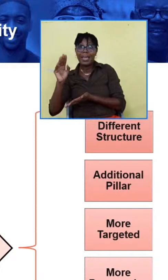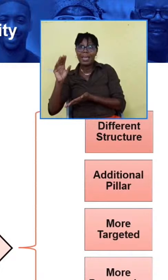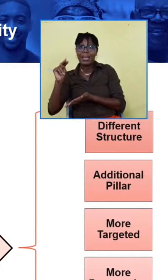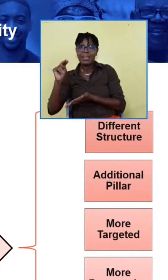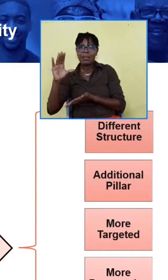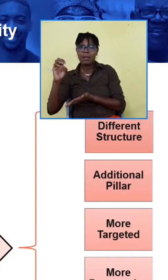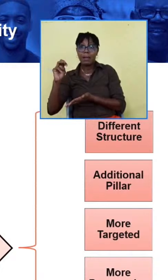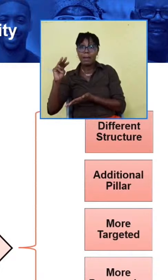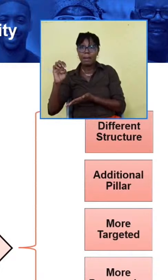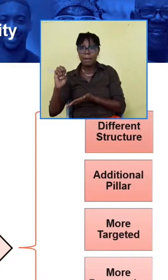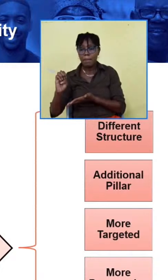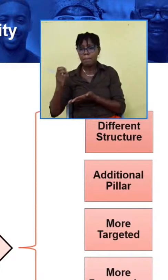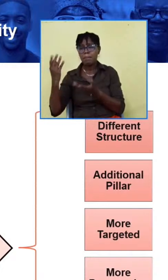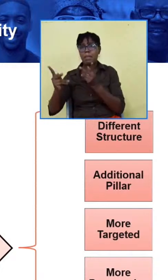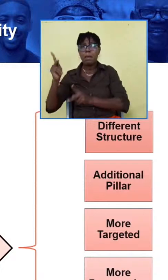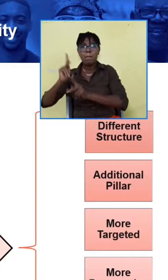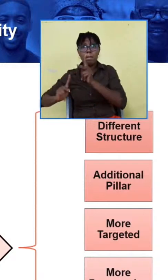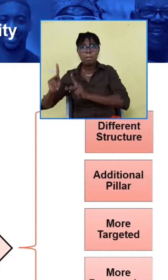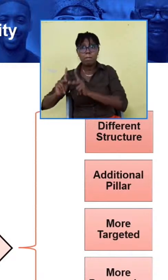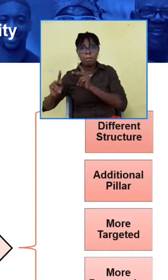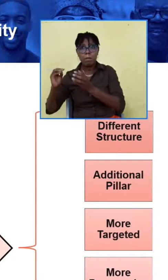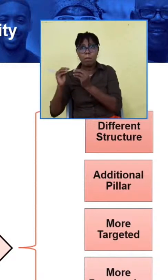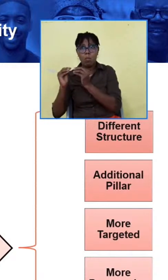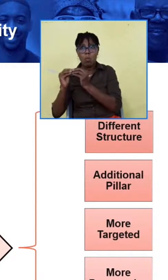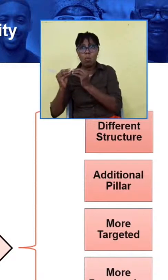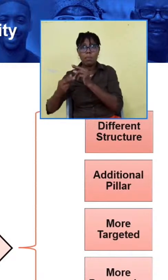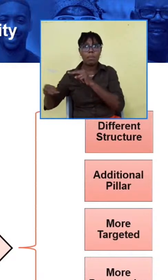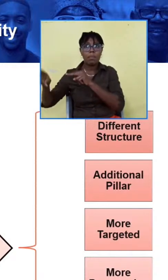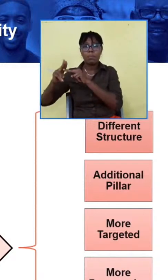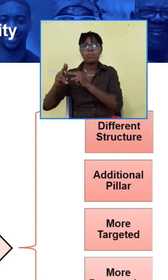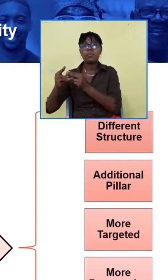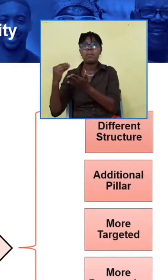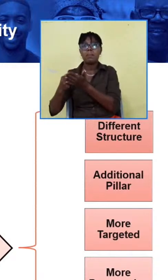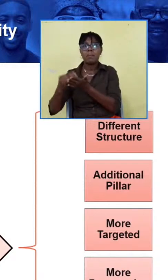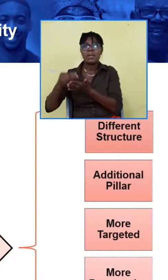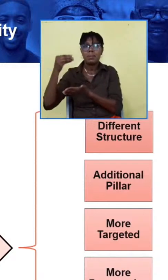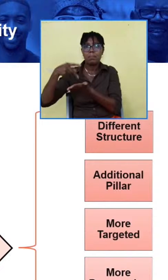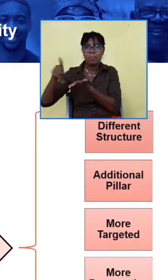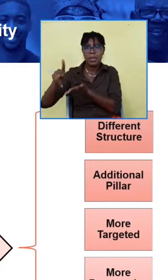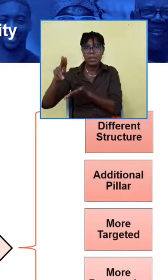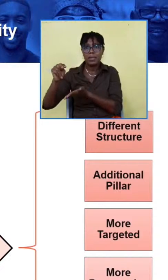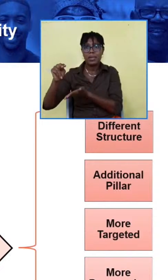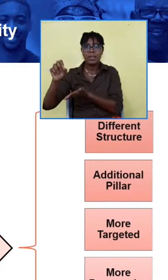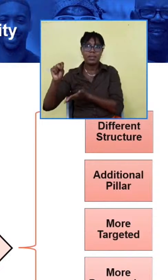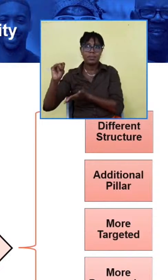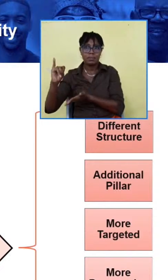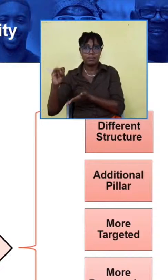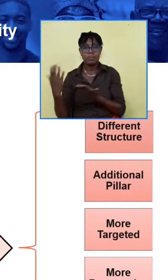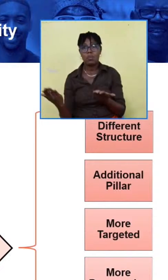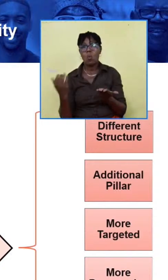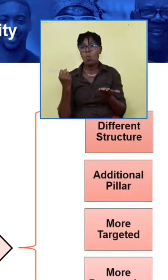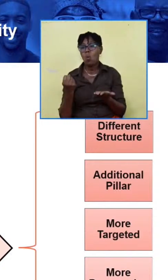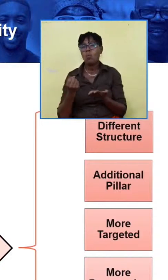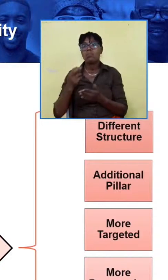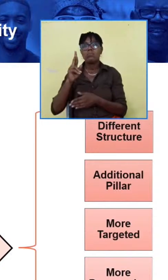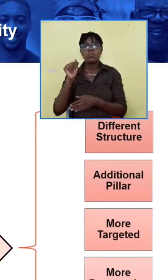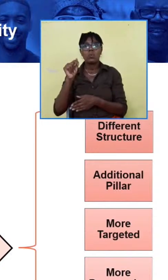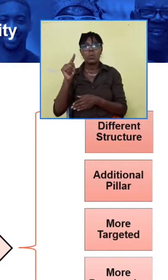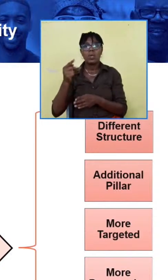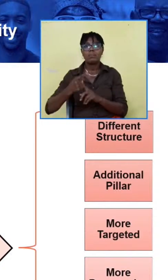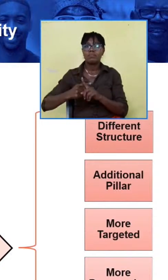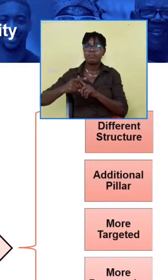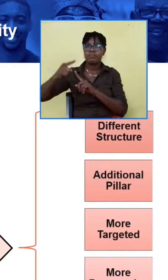more contributors by better compliance, as well as a bigger economy. The contribution rate could be increased to bring in more contribution